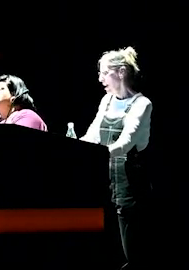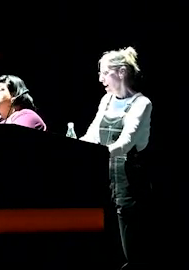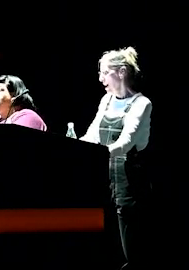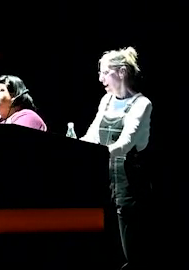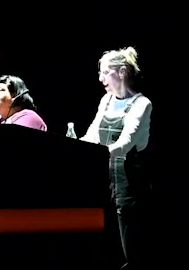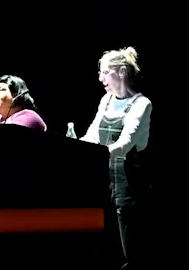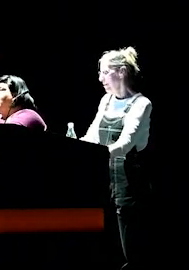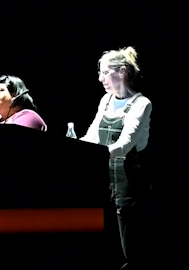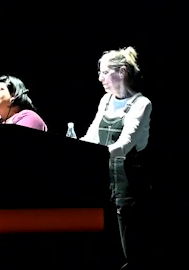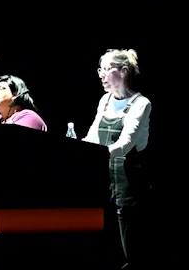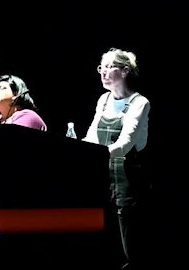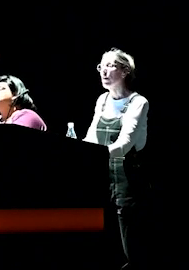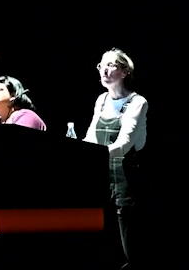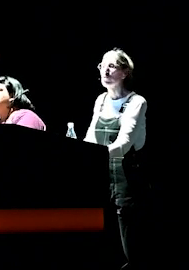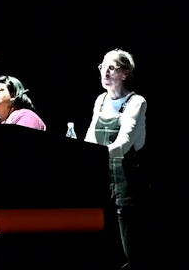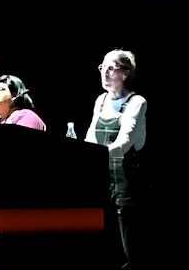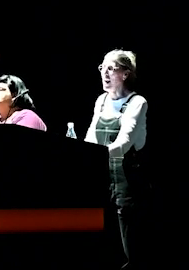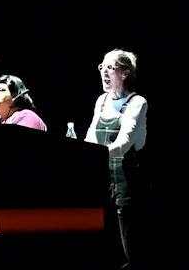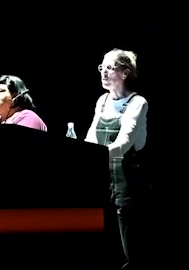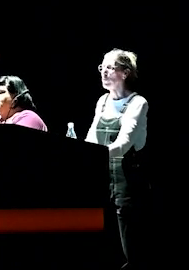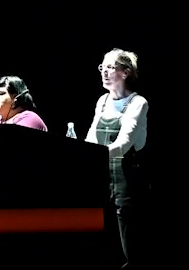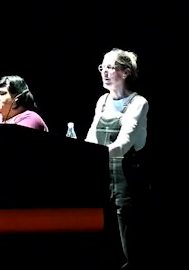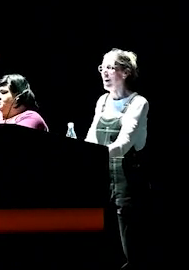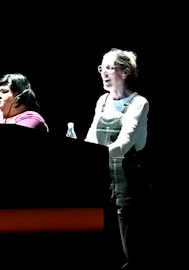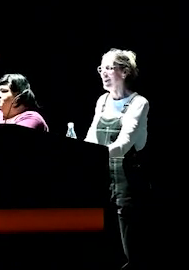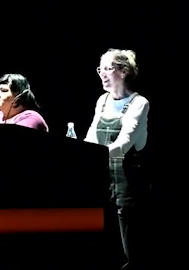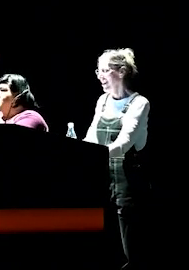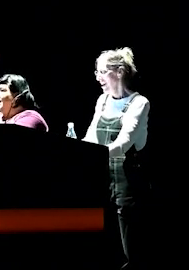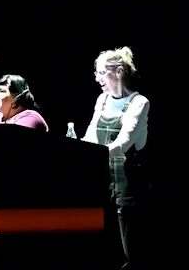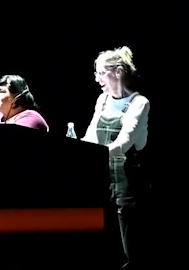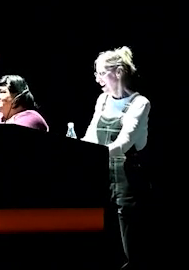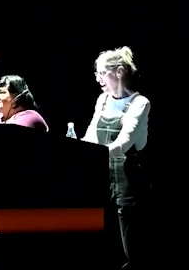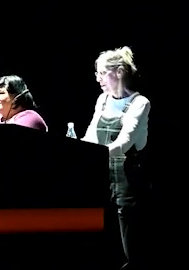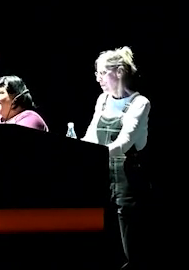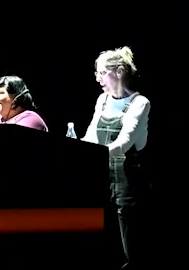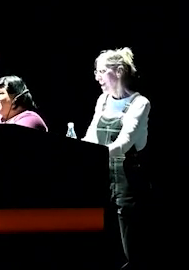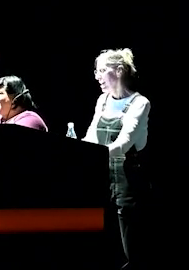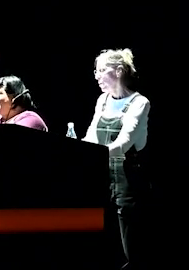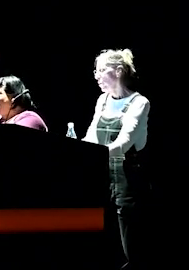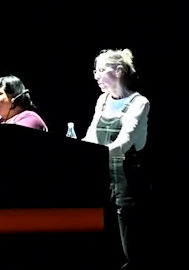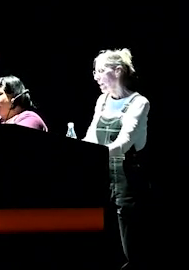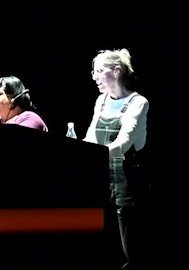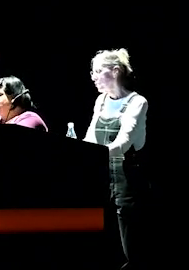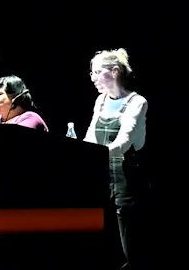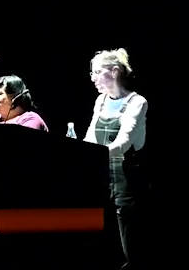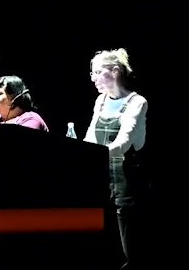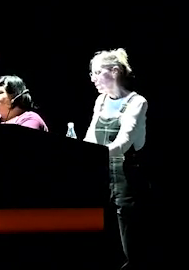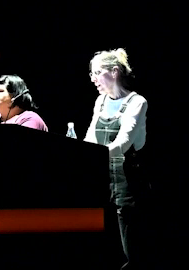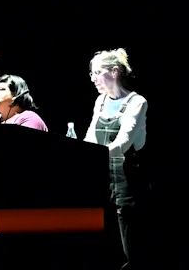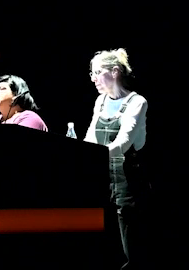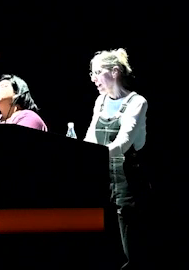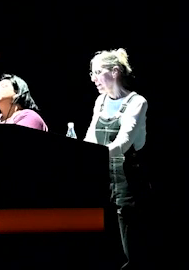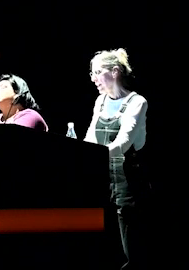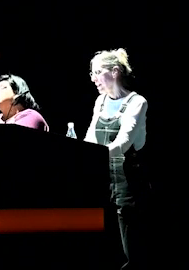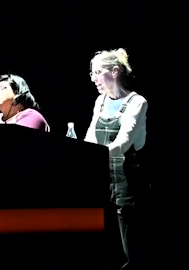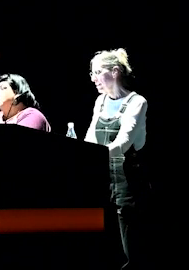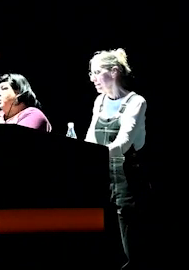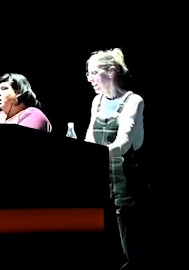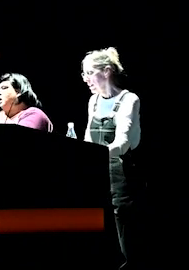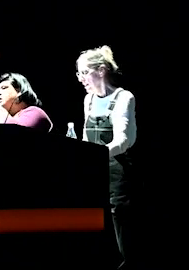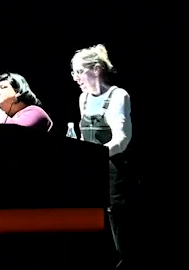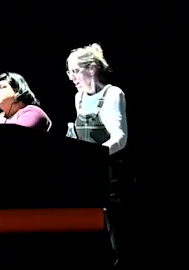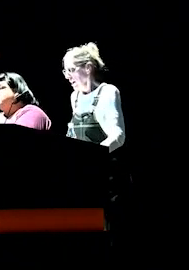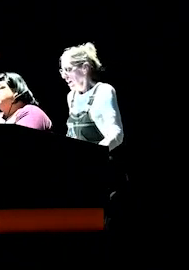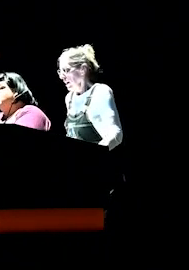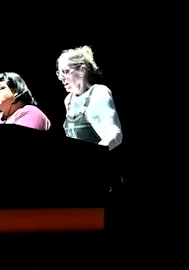comfortable being farther from the actual design. And what I do love about it